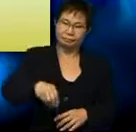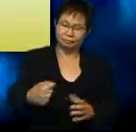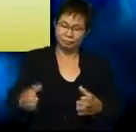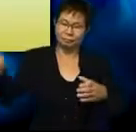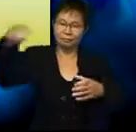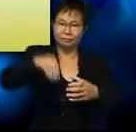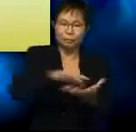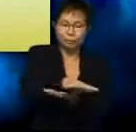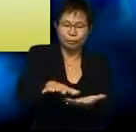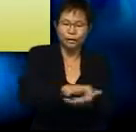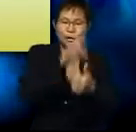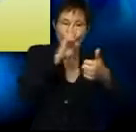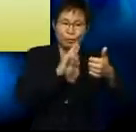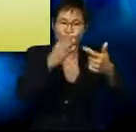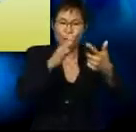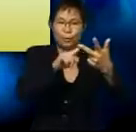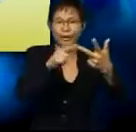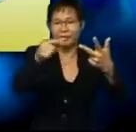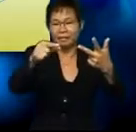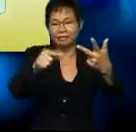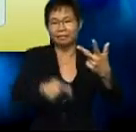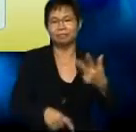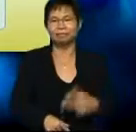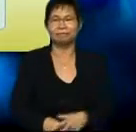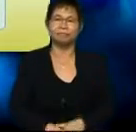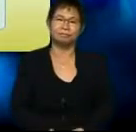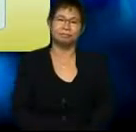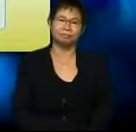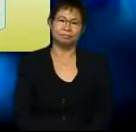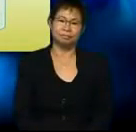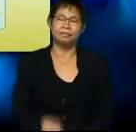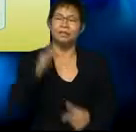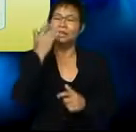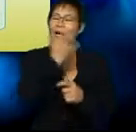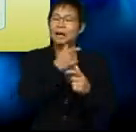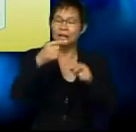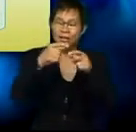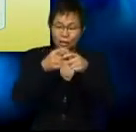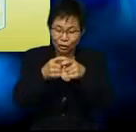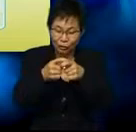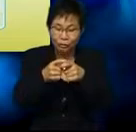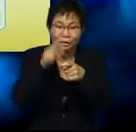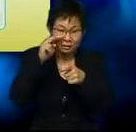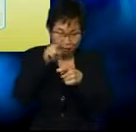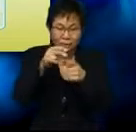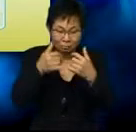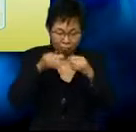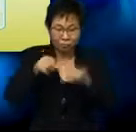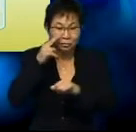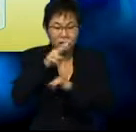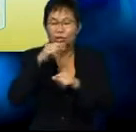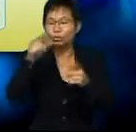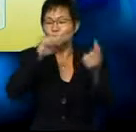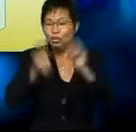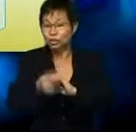You get a mixture of red, green and blue cubes. The color cubes can still be seen. They do not